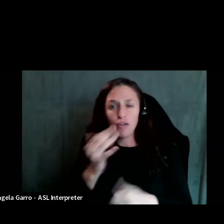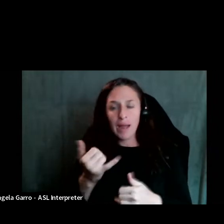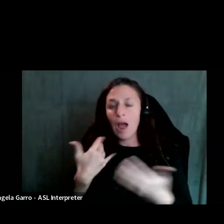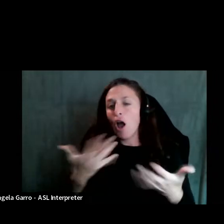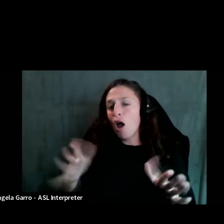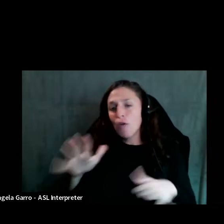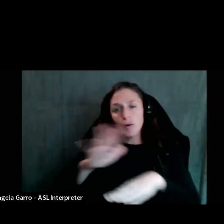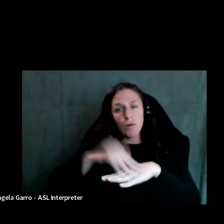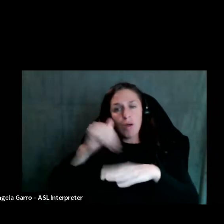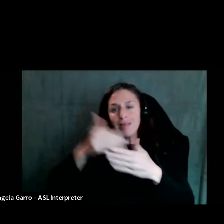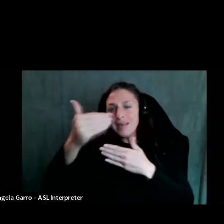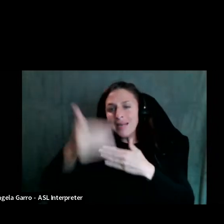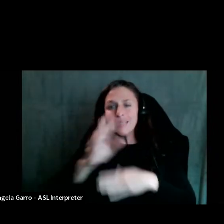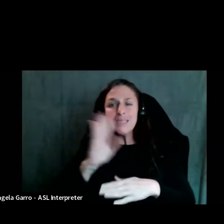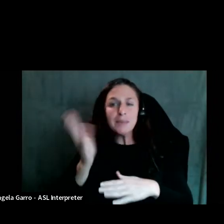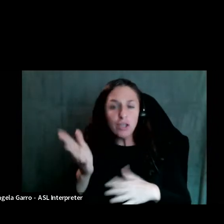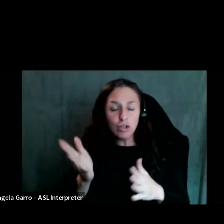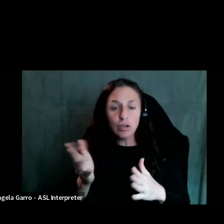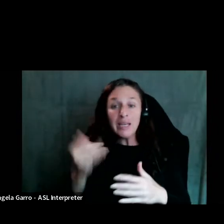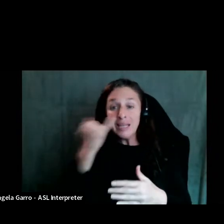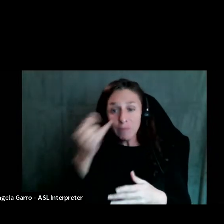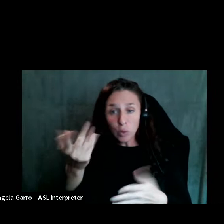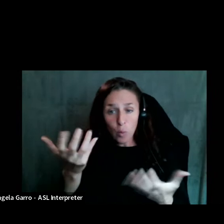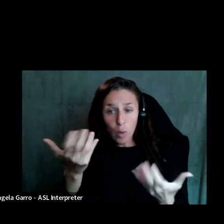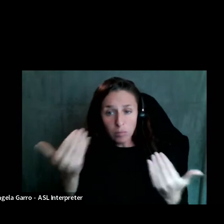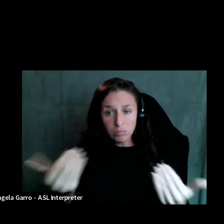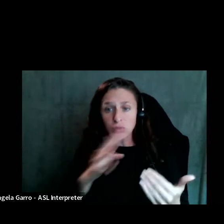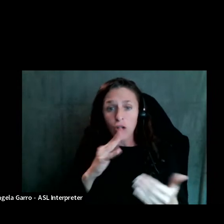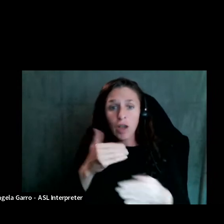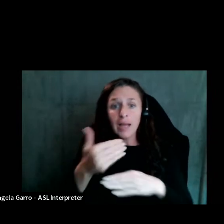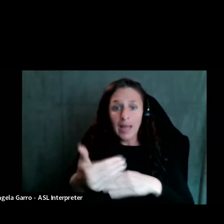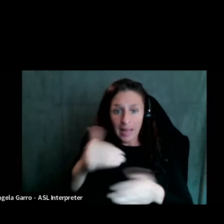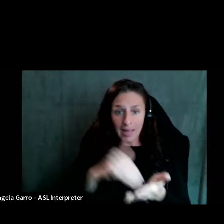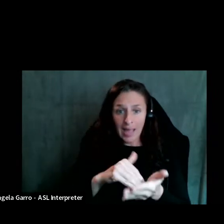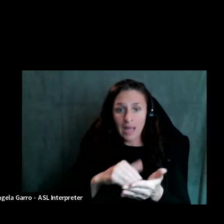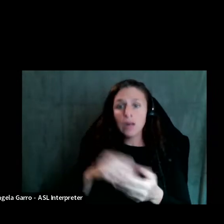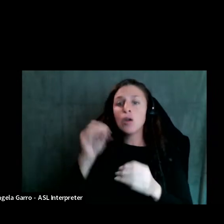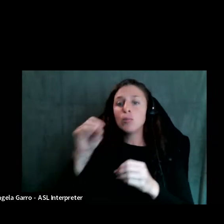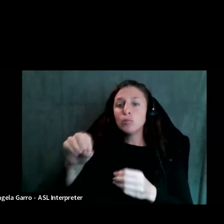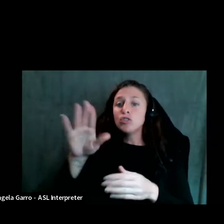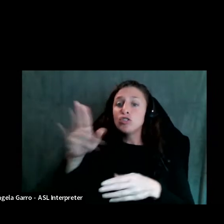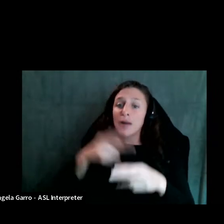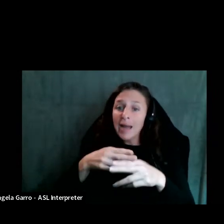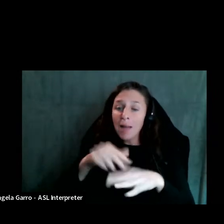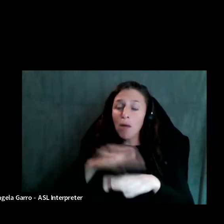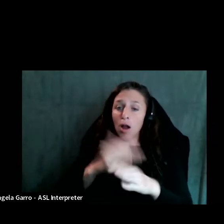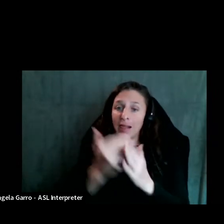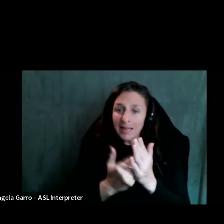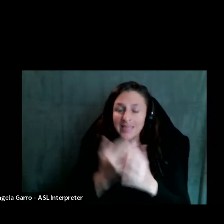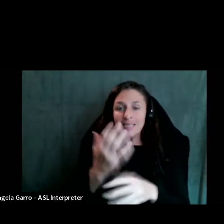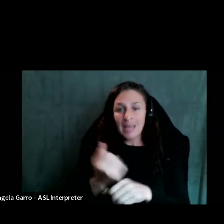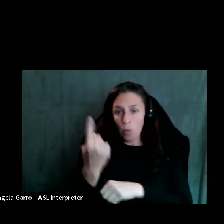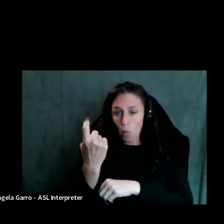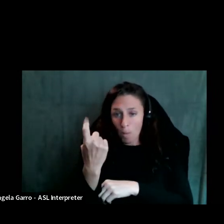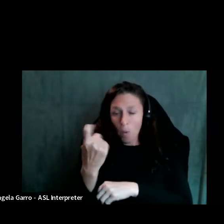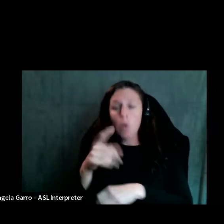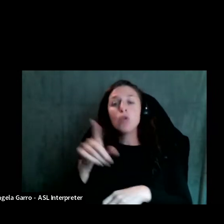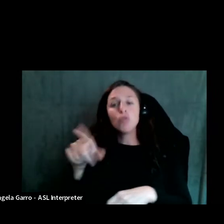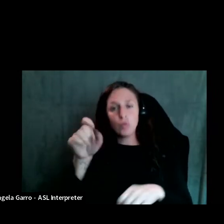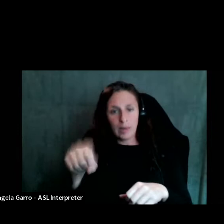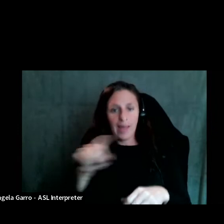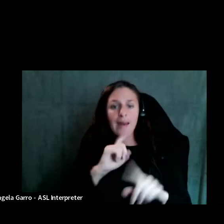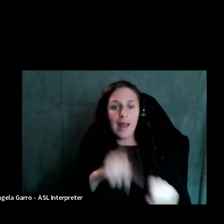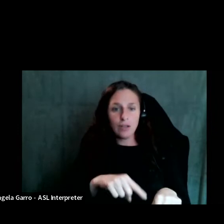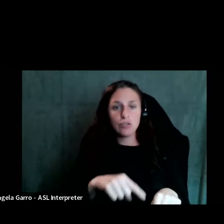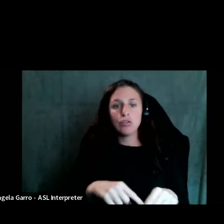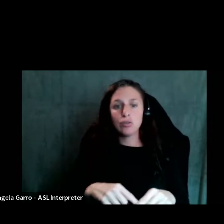speaker to come up. The next speaker, if you'd like to talk again, put your name on this list and get one more, and you can answer that. I'm